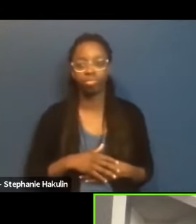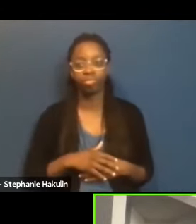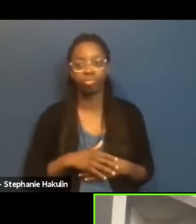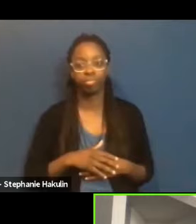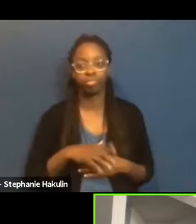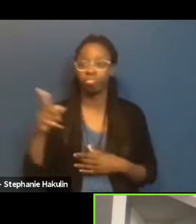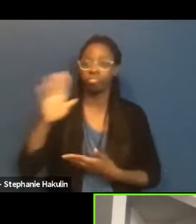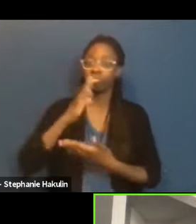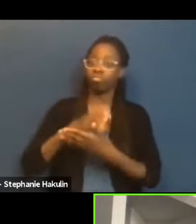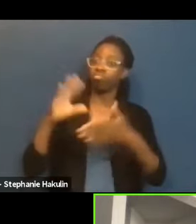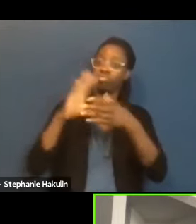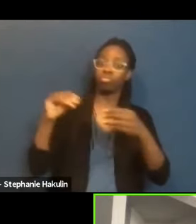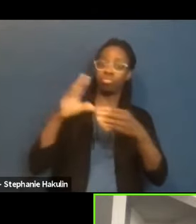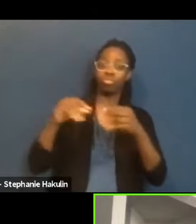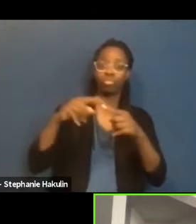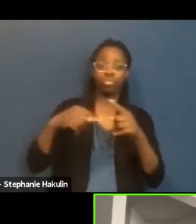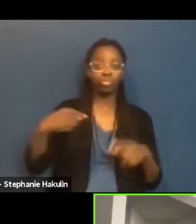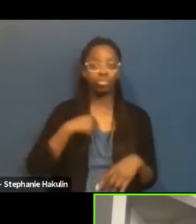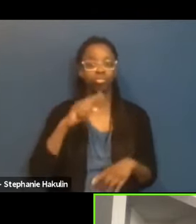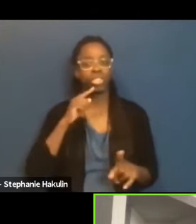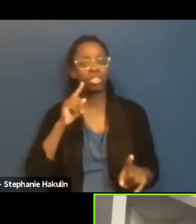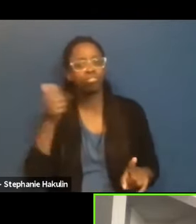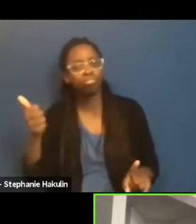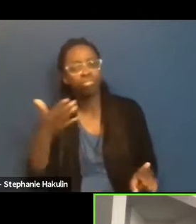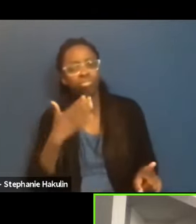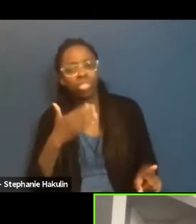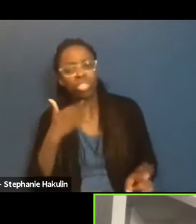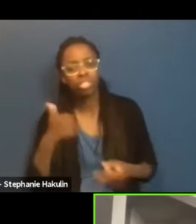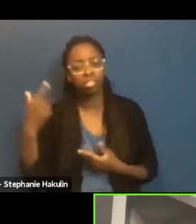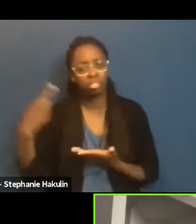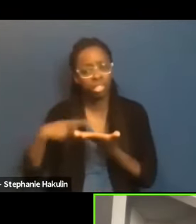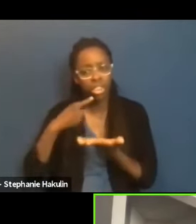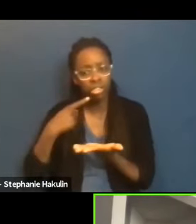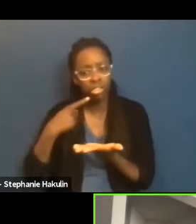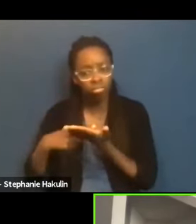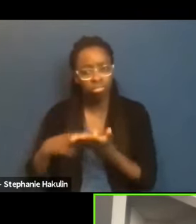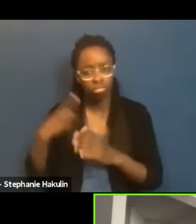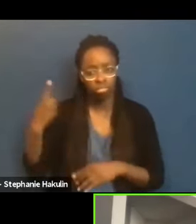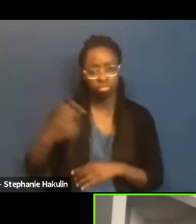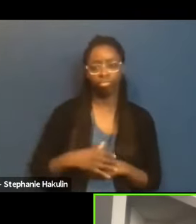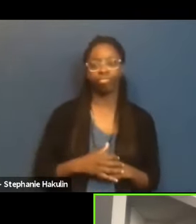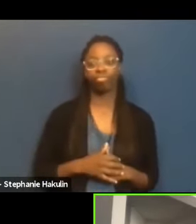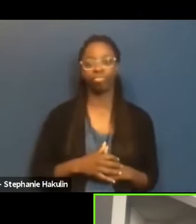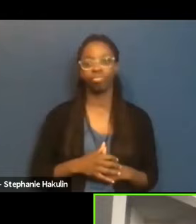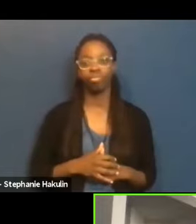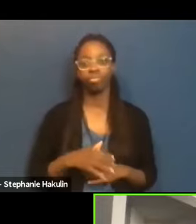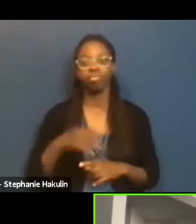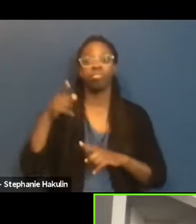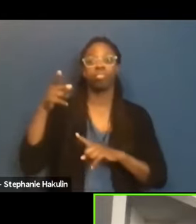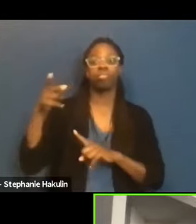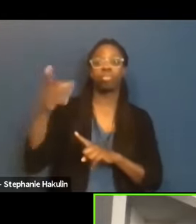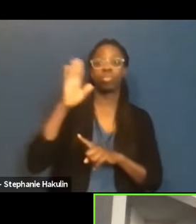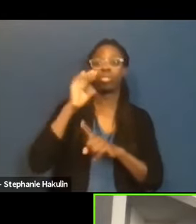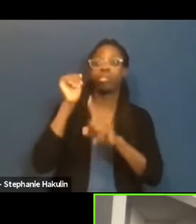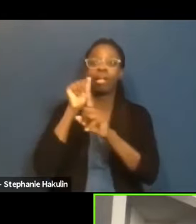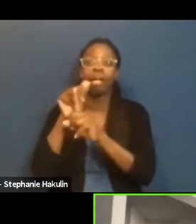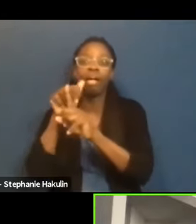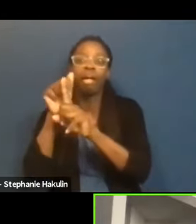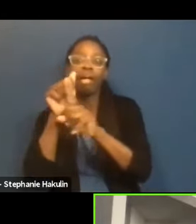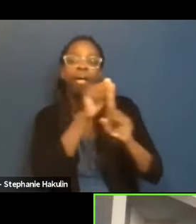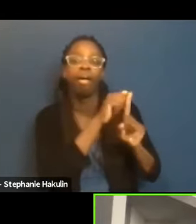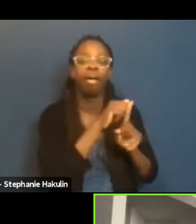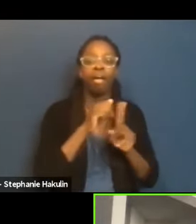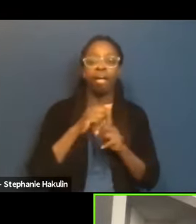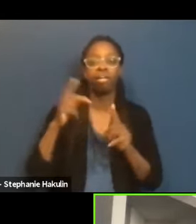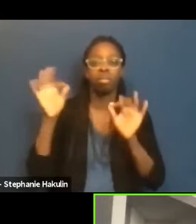bittersweet, to never mess with entertainers because they always leave, that he'll get on and he'll leave your ass for a white girl and he'll give her your